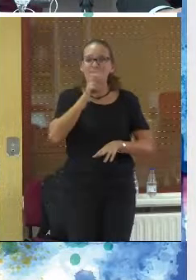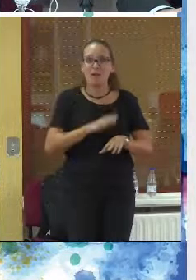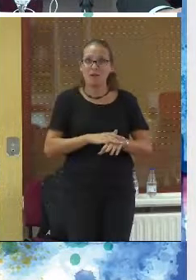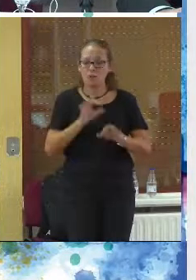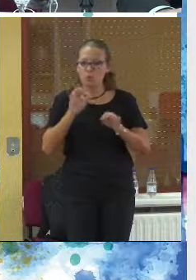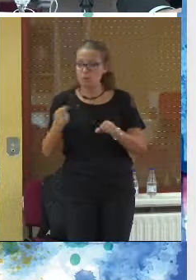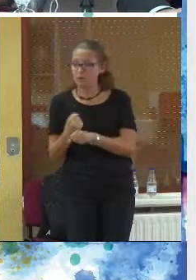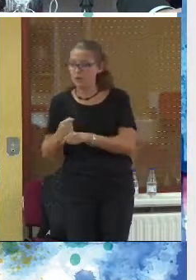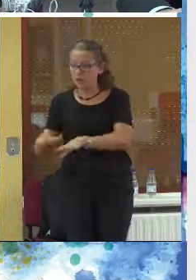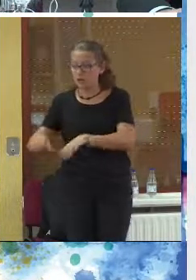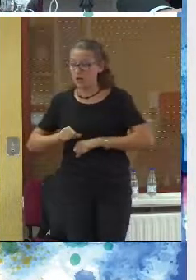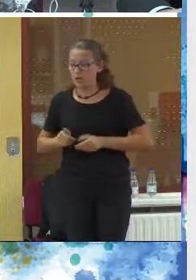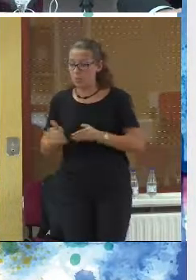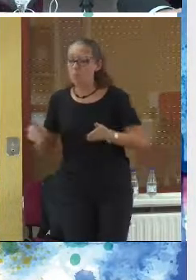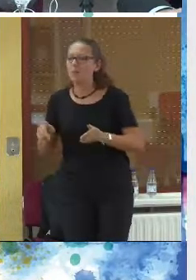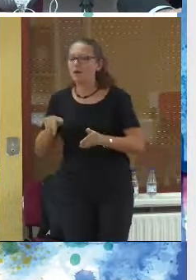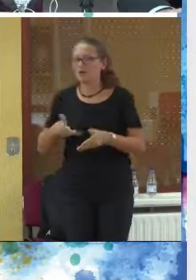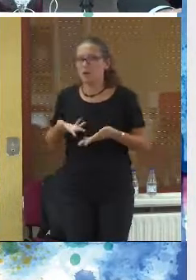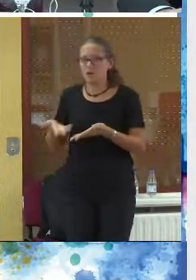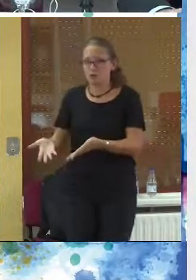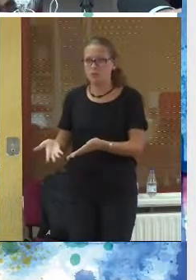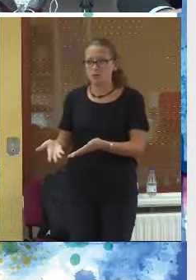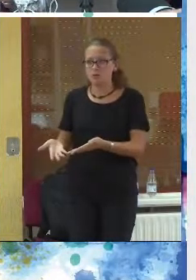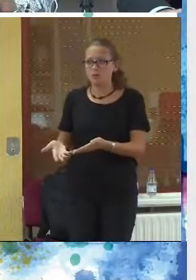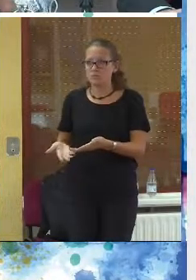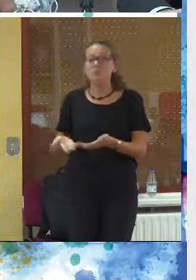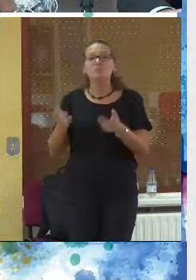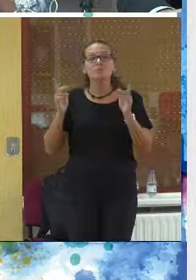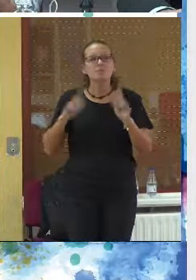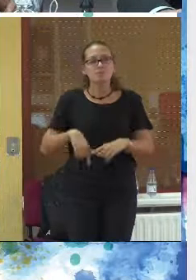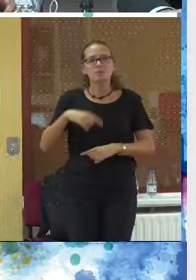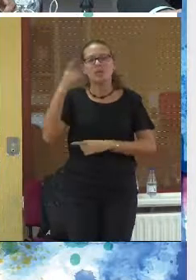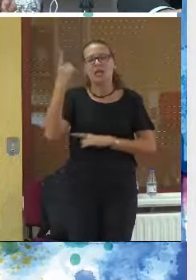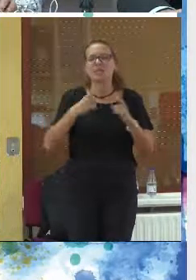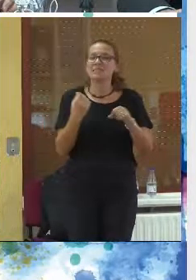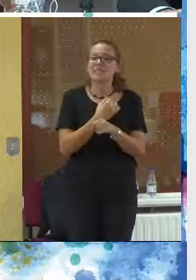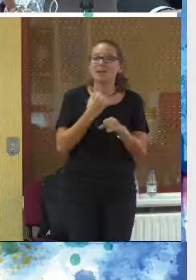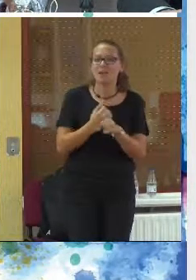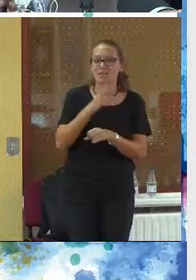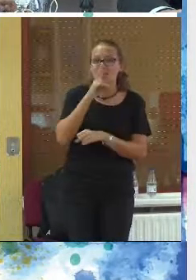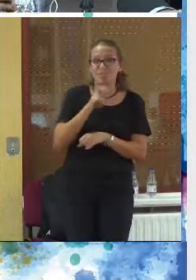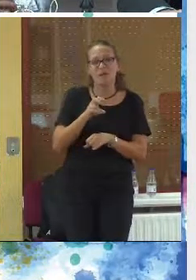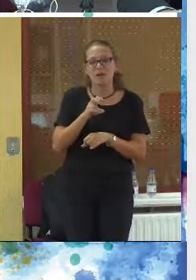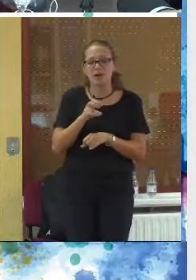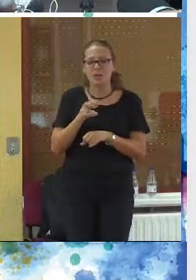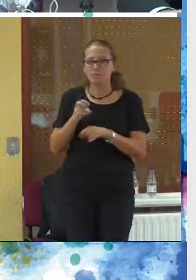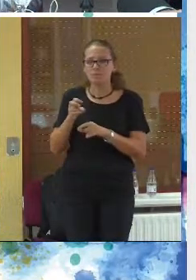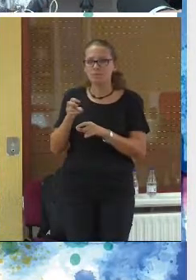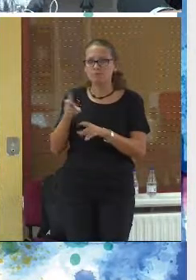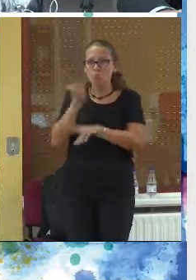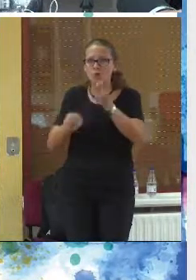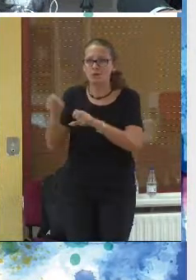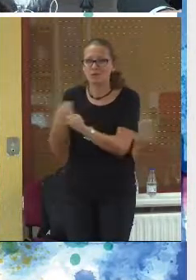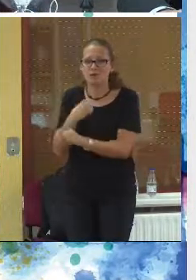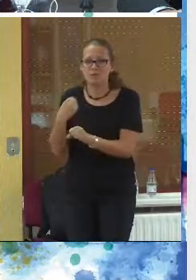laboring session, and it is also useful when other employees are still